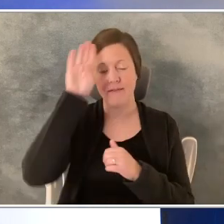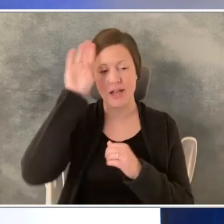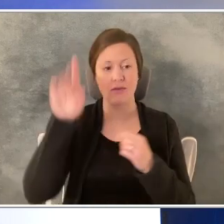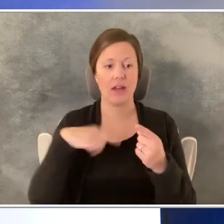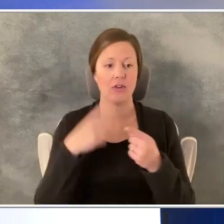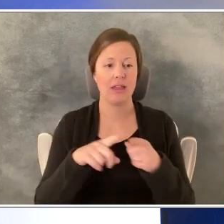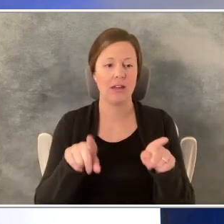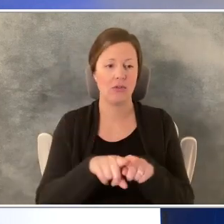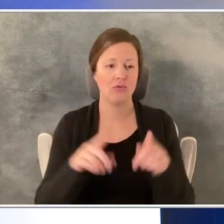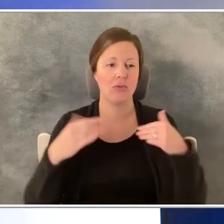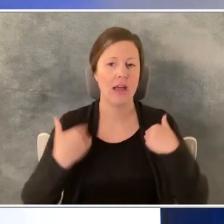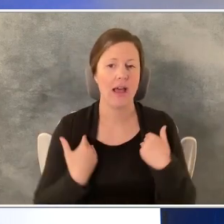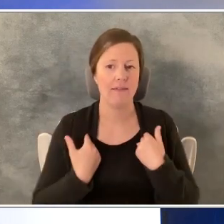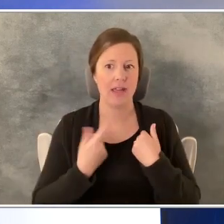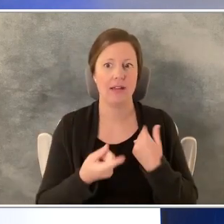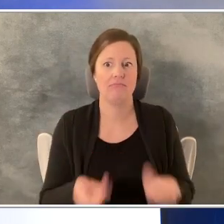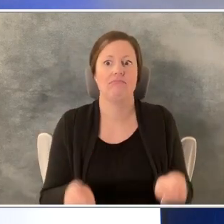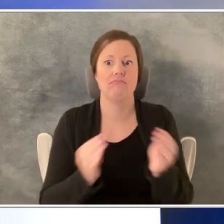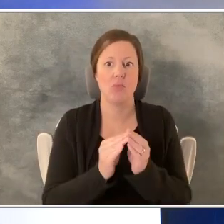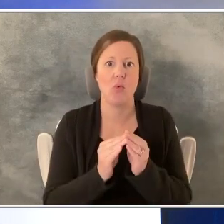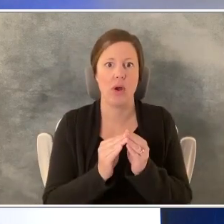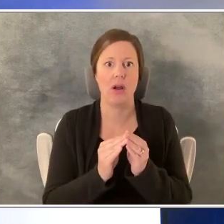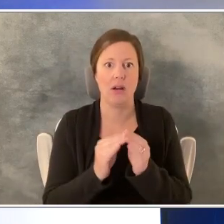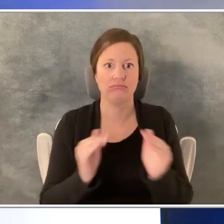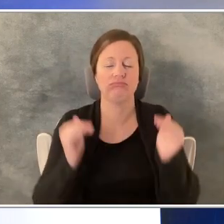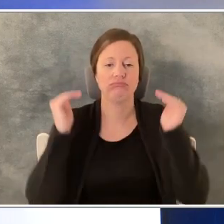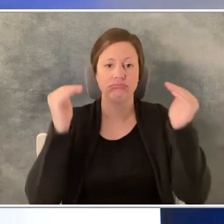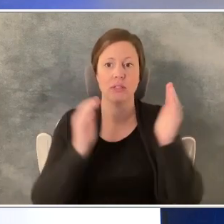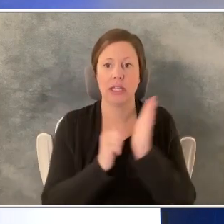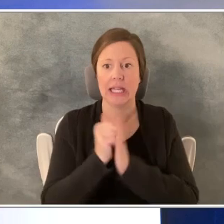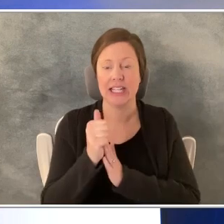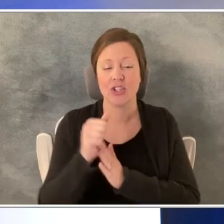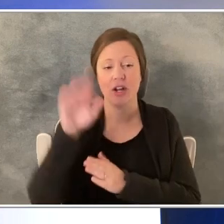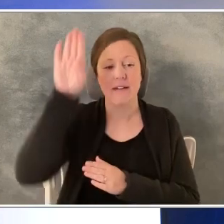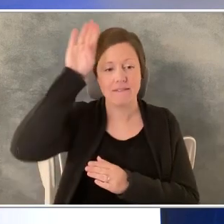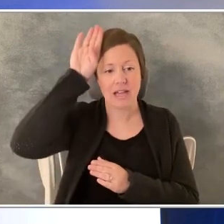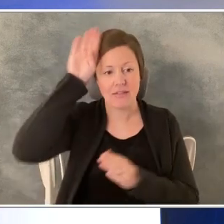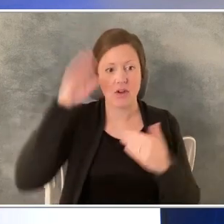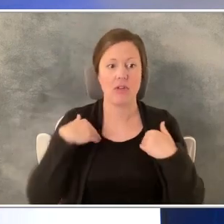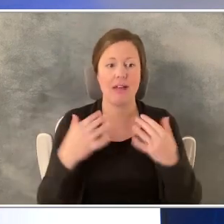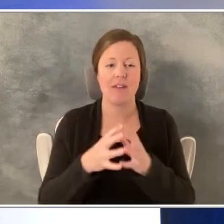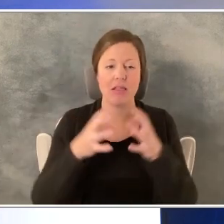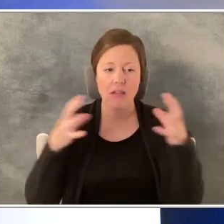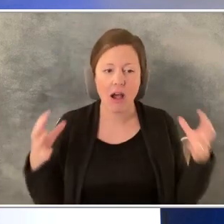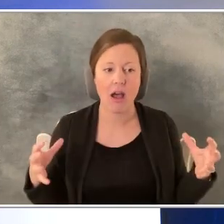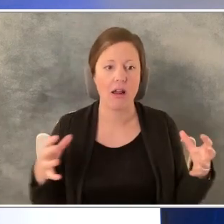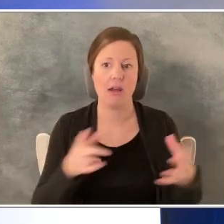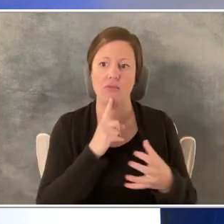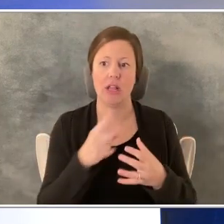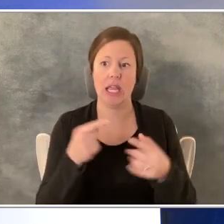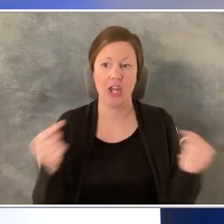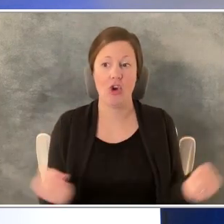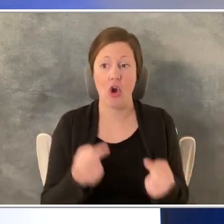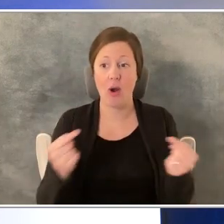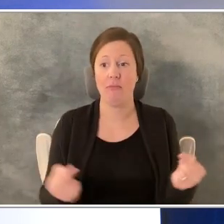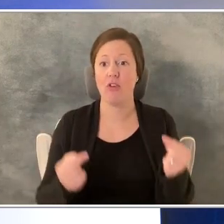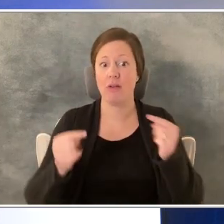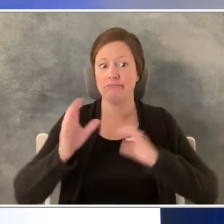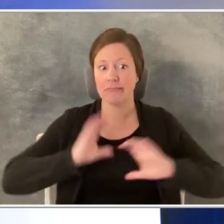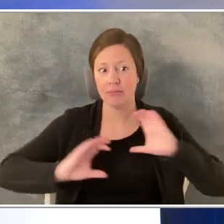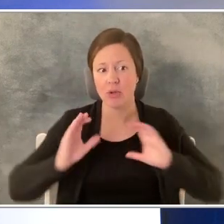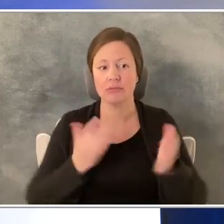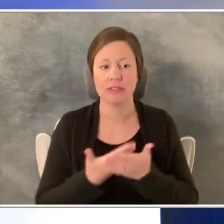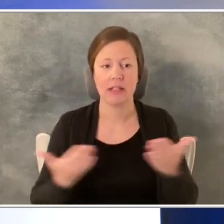cancer. Firefighters, as we know, are exposed to a lot of harmful stuff. Mm-hmm. Does that higher